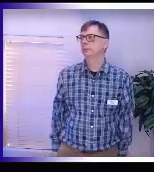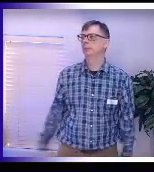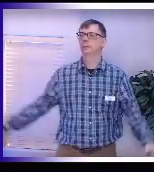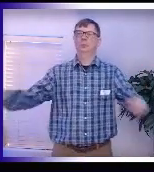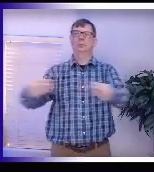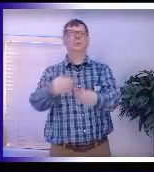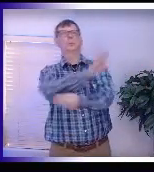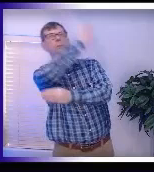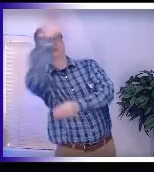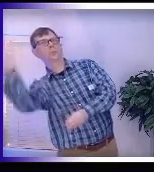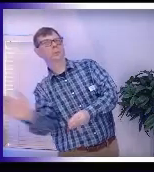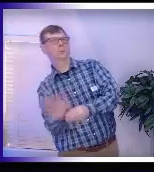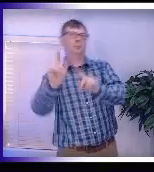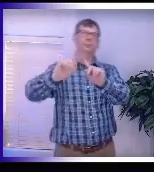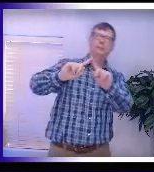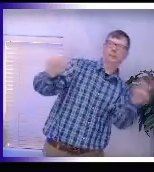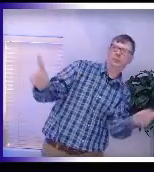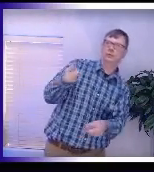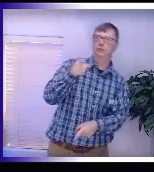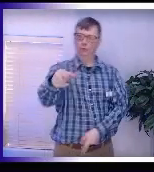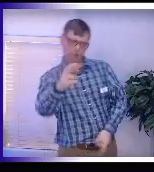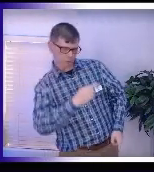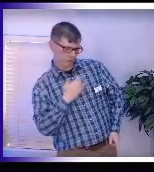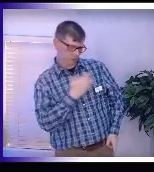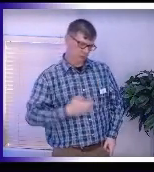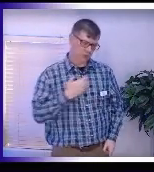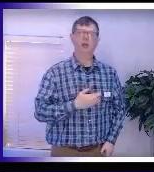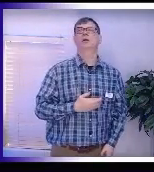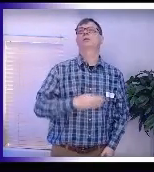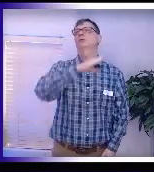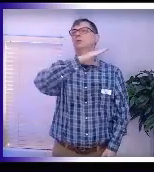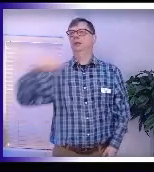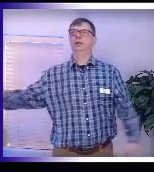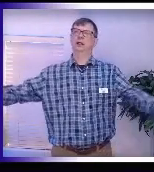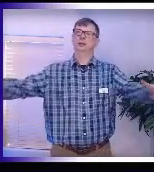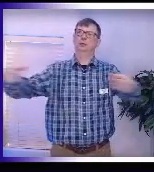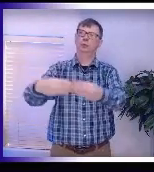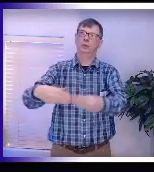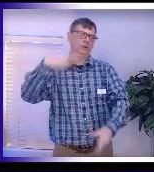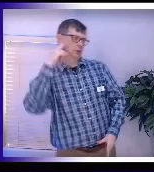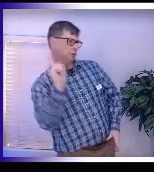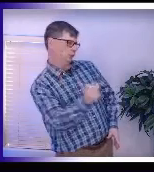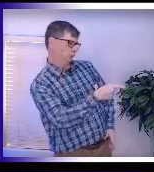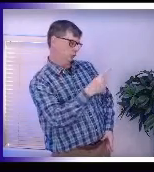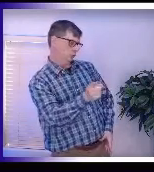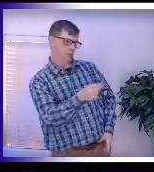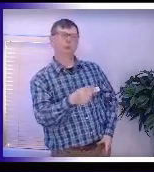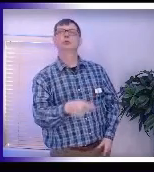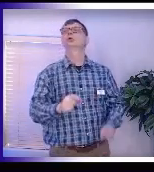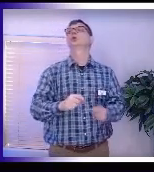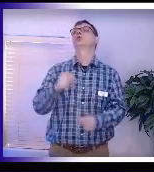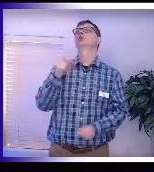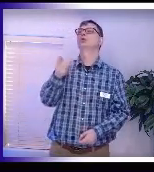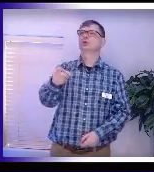with all parts of yourself and with those who, with whom you choose